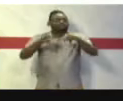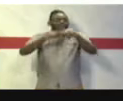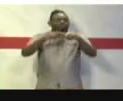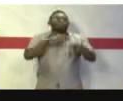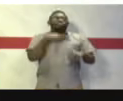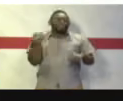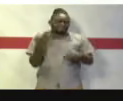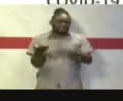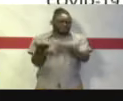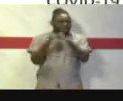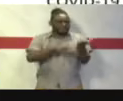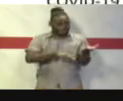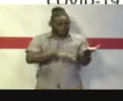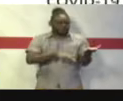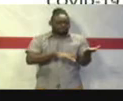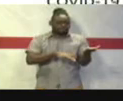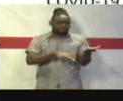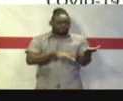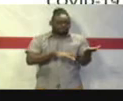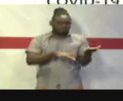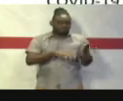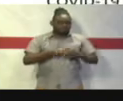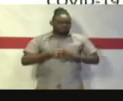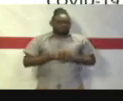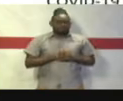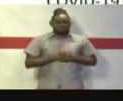Next slide, please.